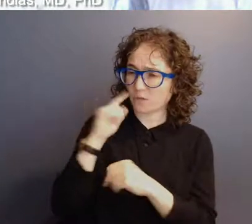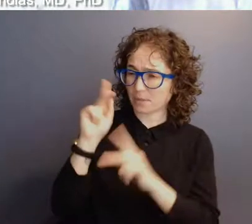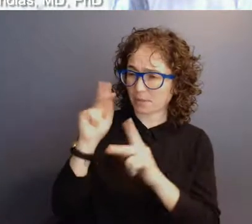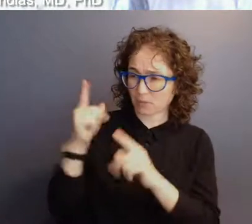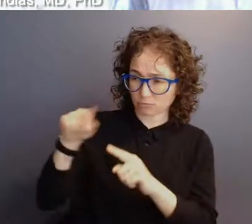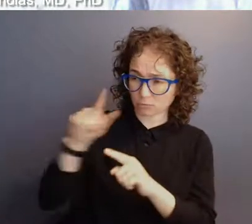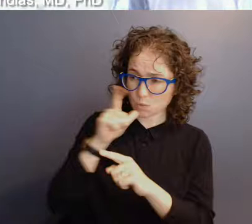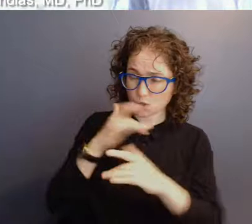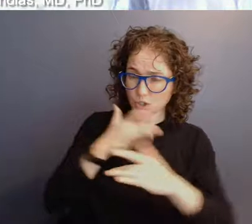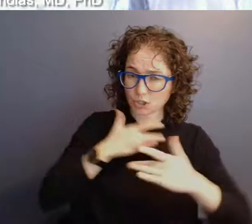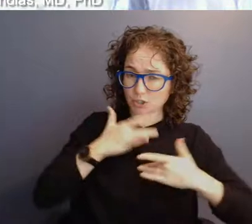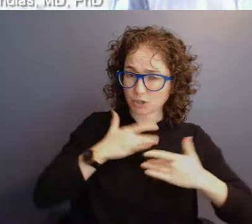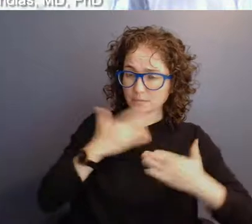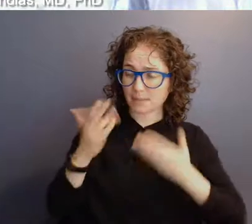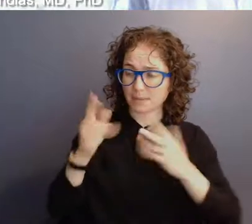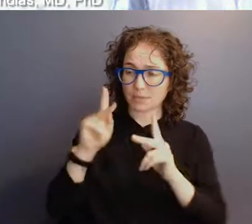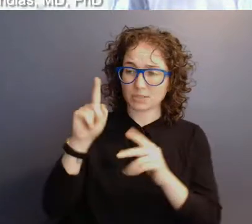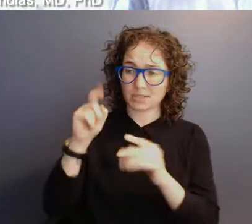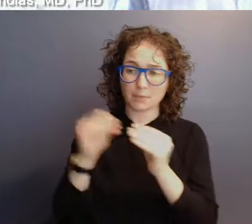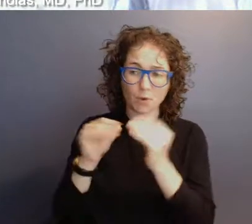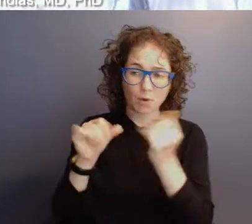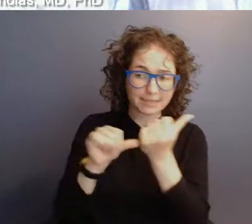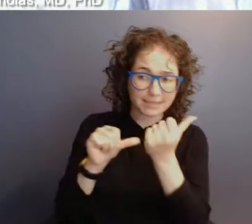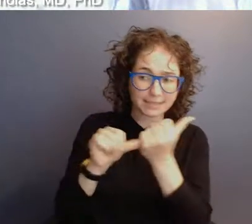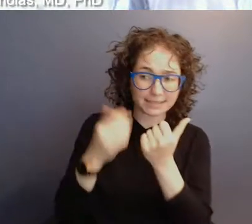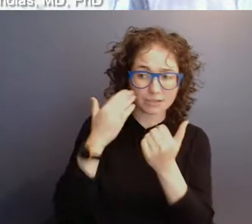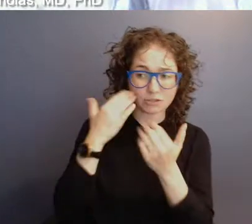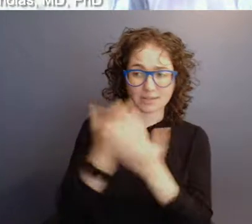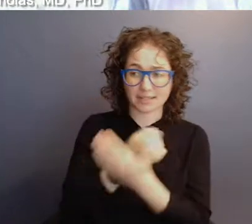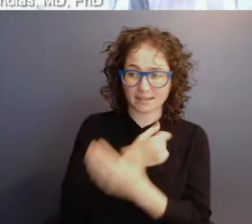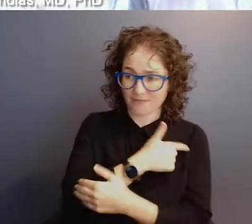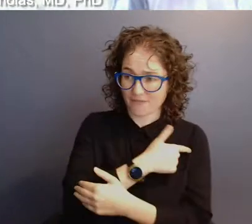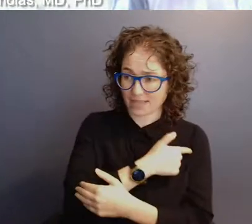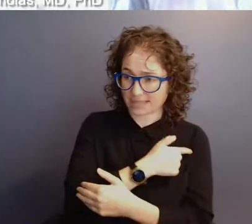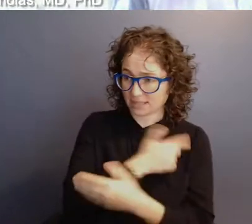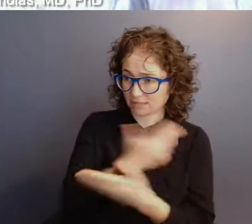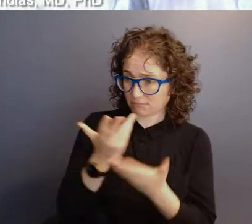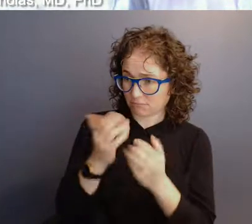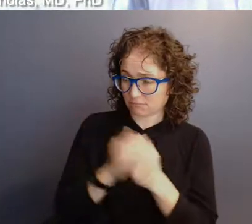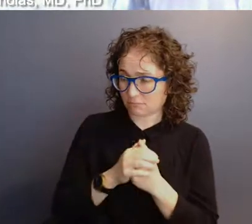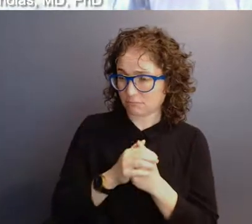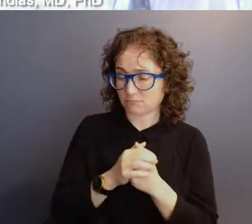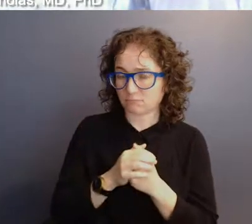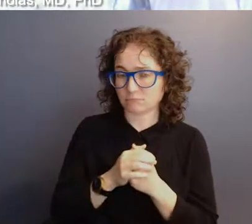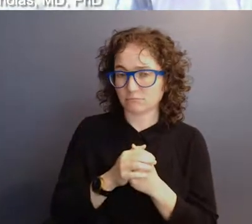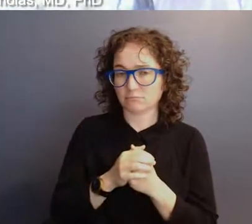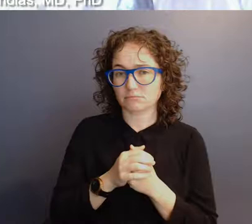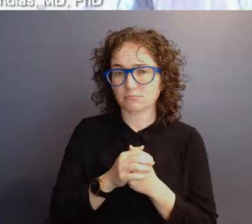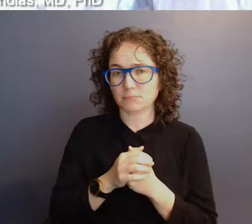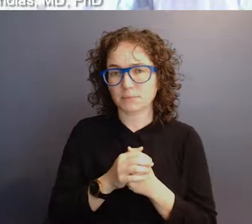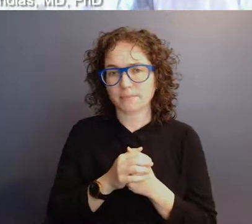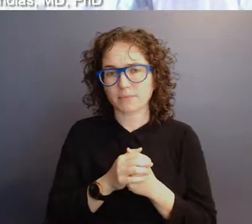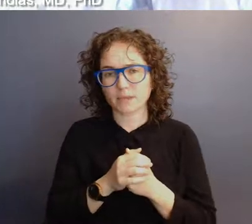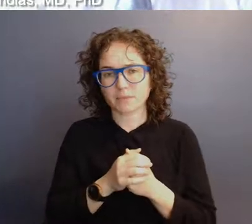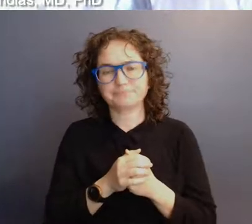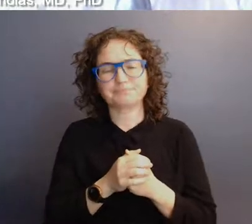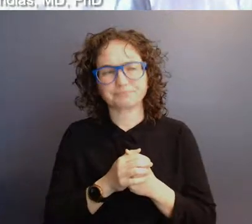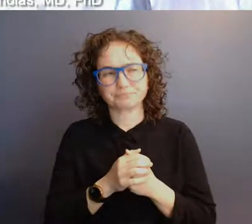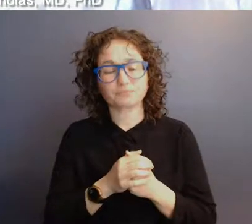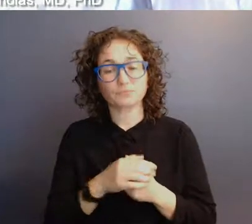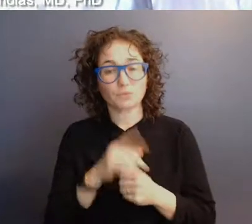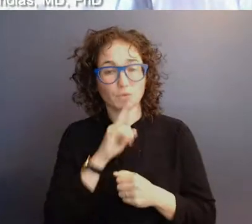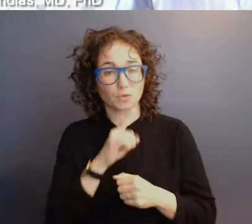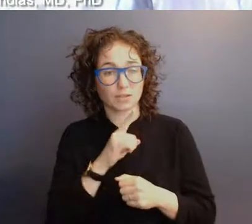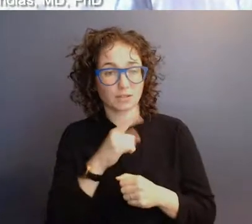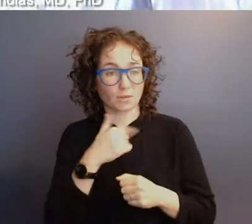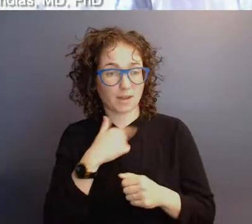that need a little more assistance in getting vaccinated? What I'm most happy about this vaccine effort